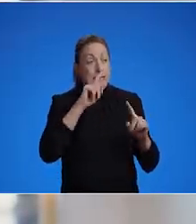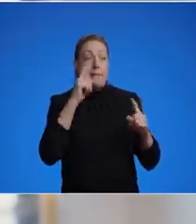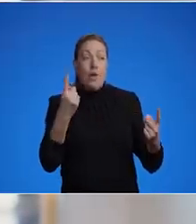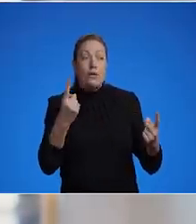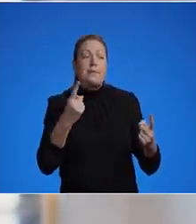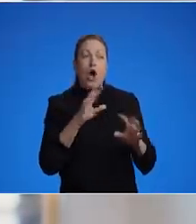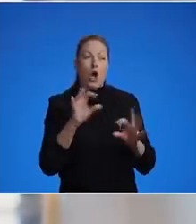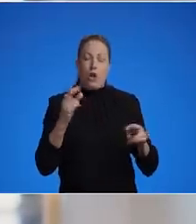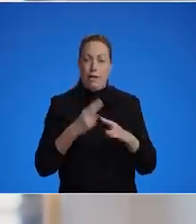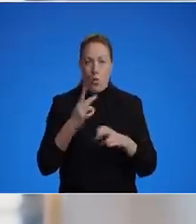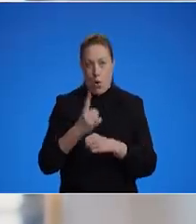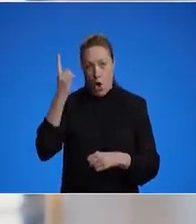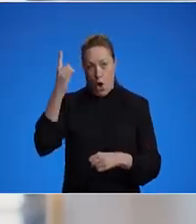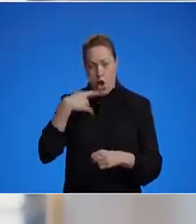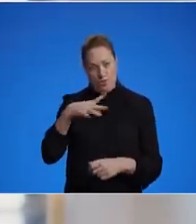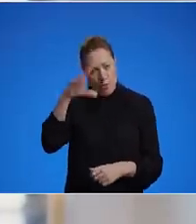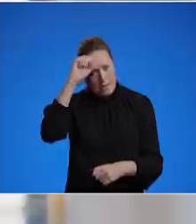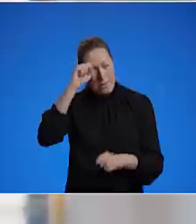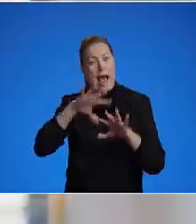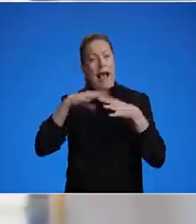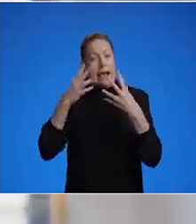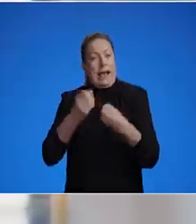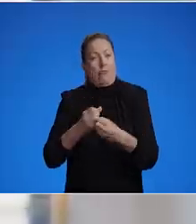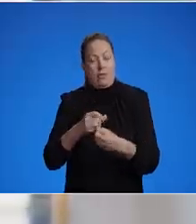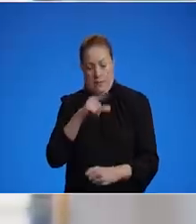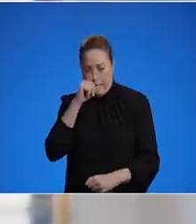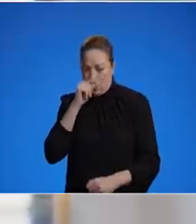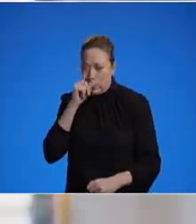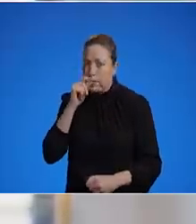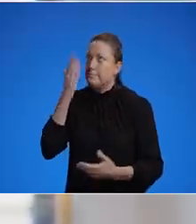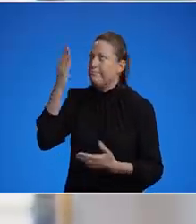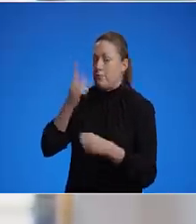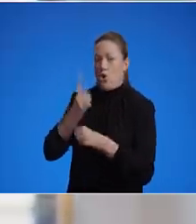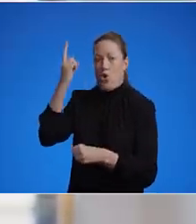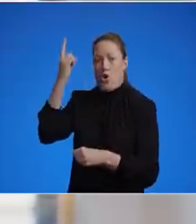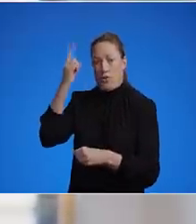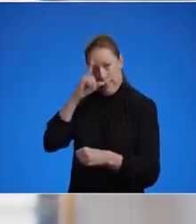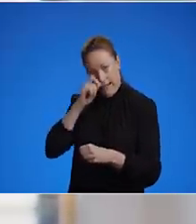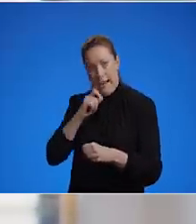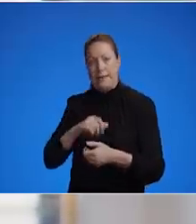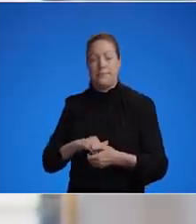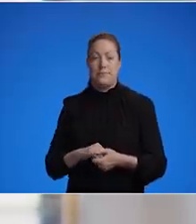But not for God, Because everything is possible for God.